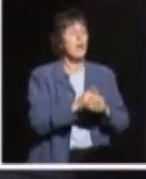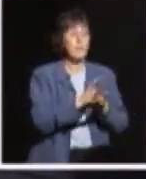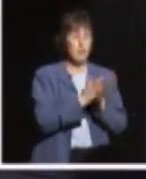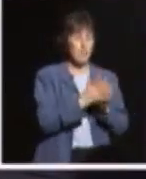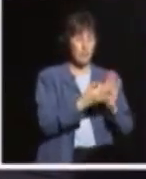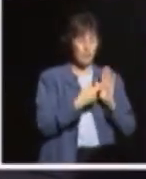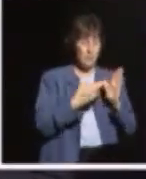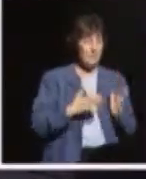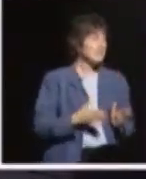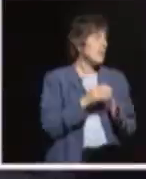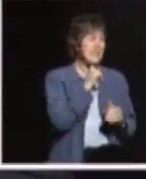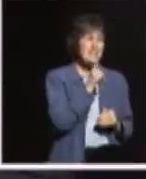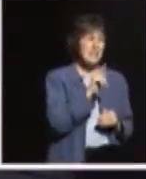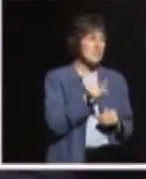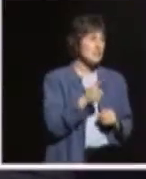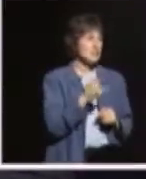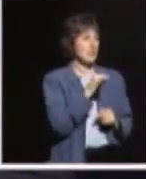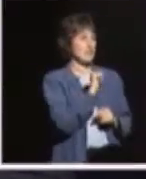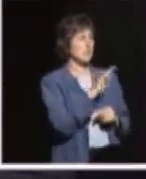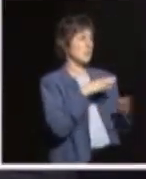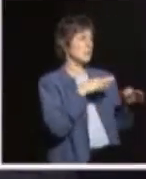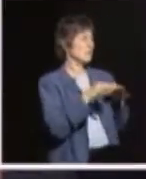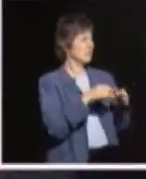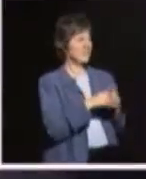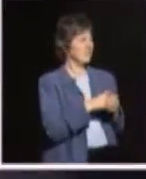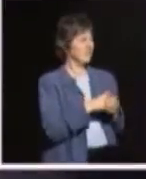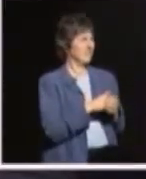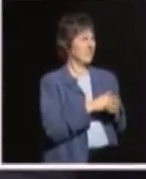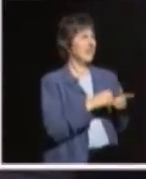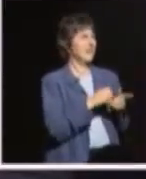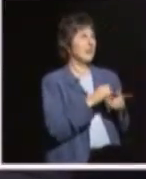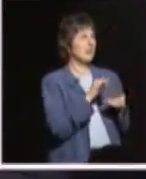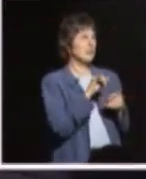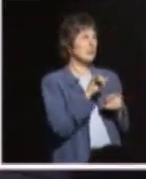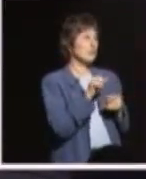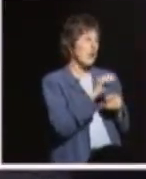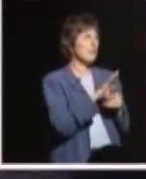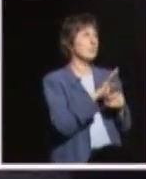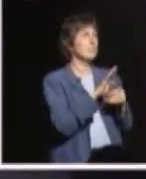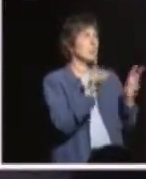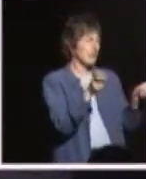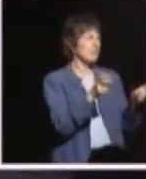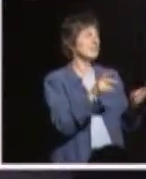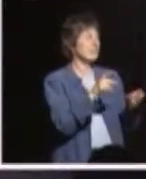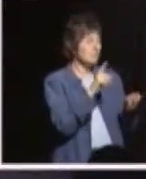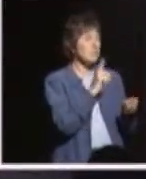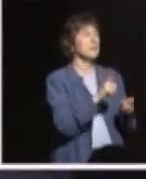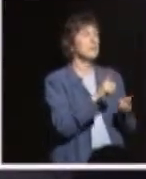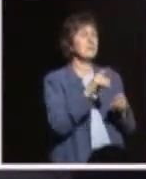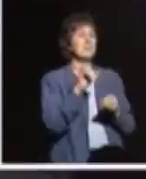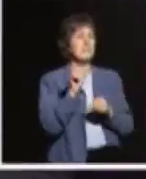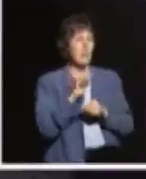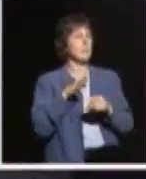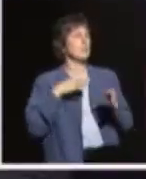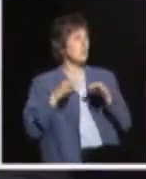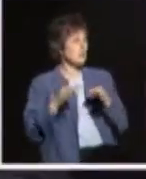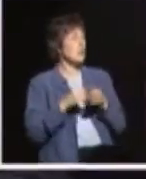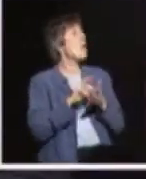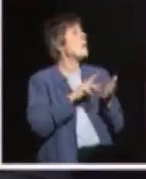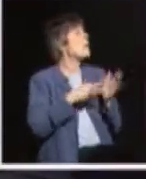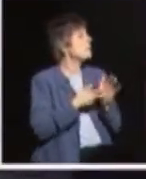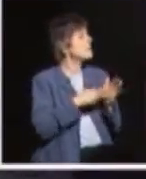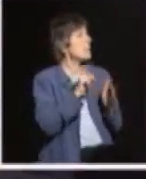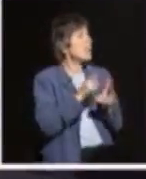just a job description. It's a job. It's not just a job title. It's a job description. And that means listening to everybody